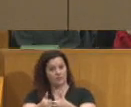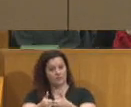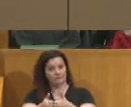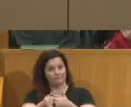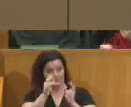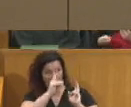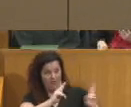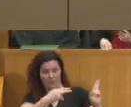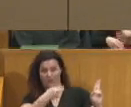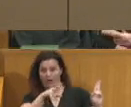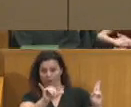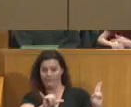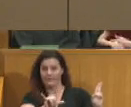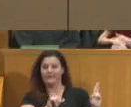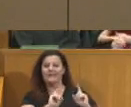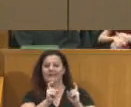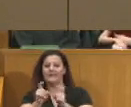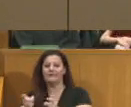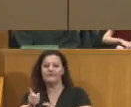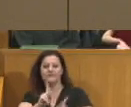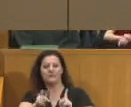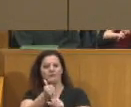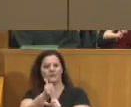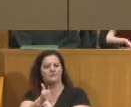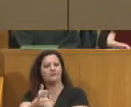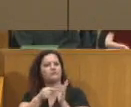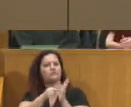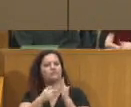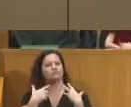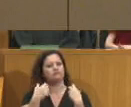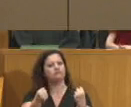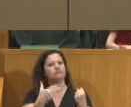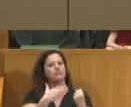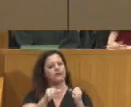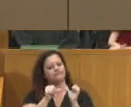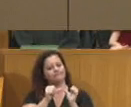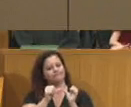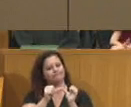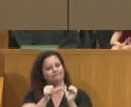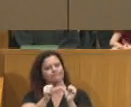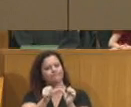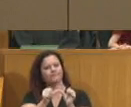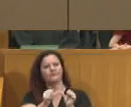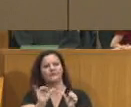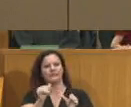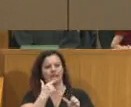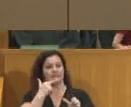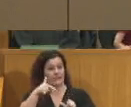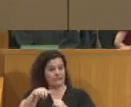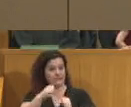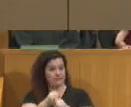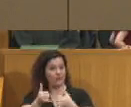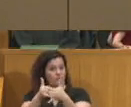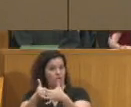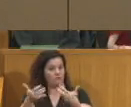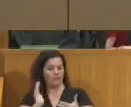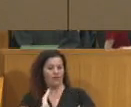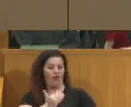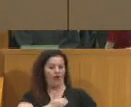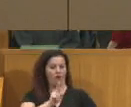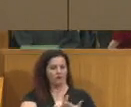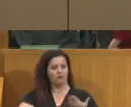Our next recipient doesn't need very much of an introduction, but I'd like to take a moment to talk about